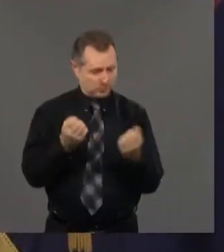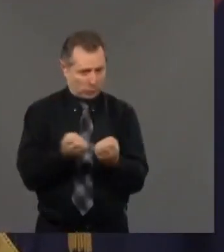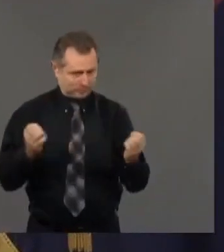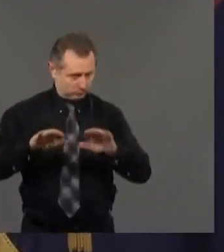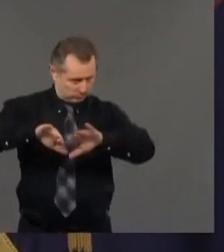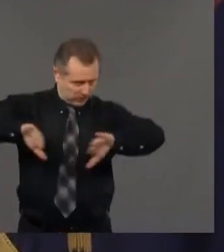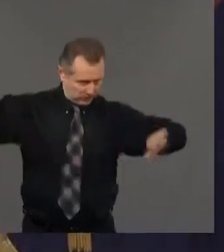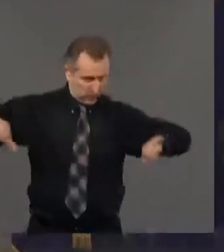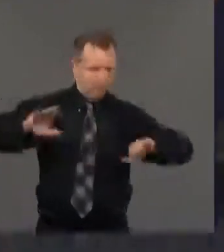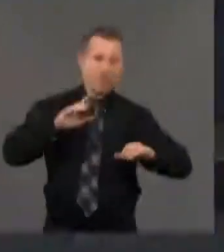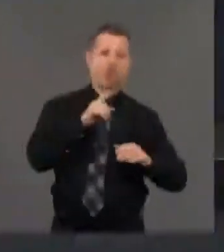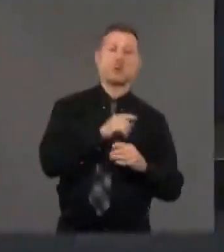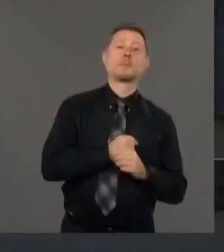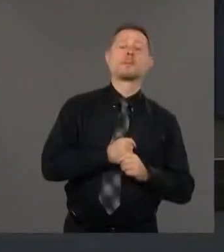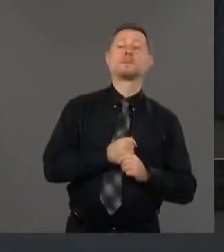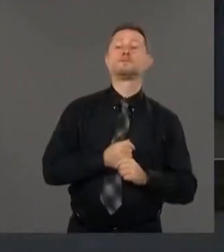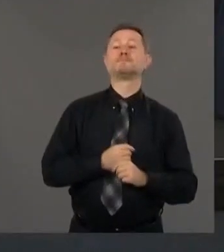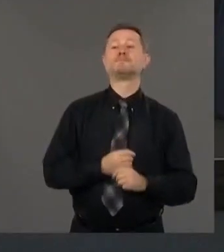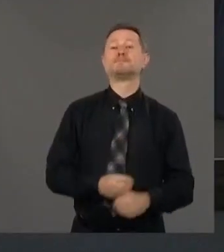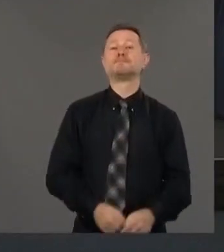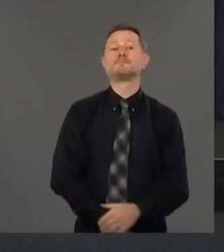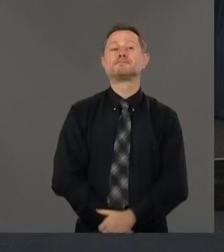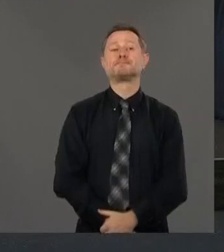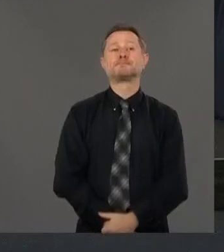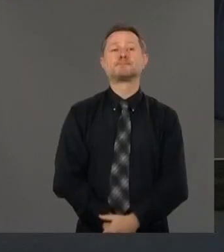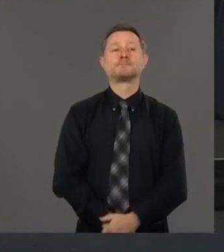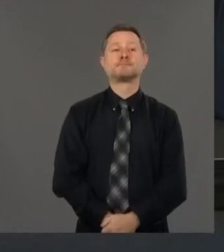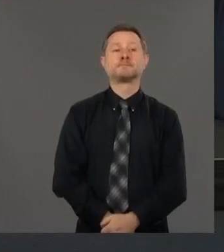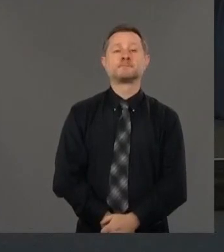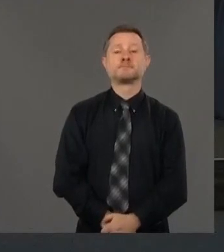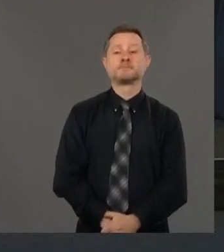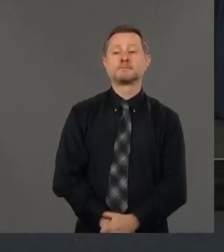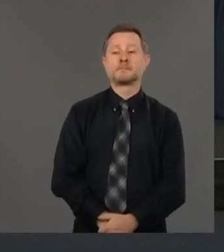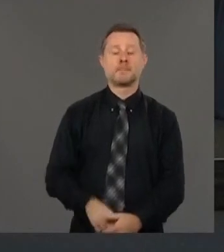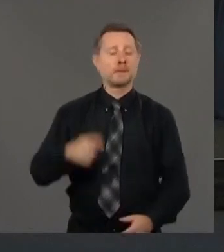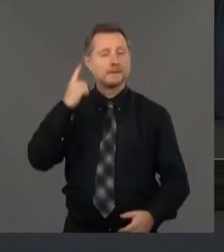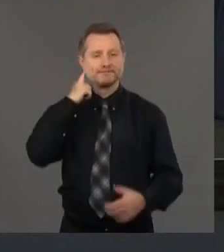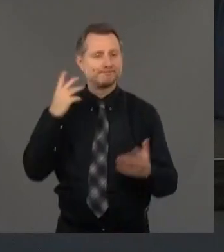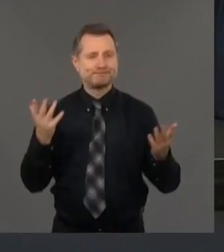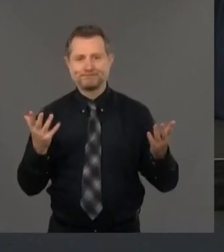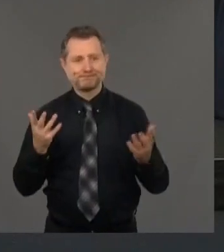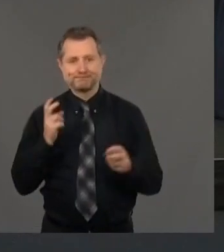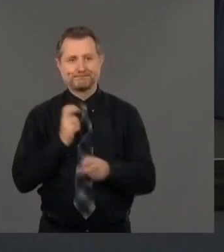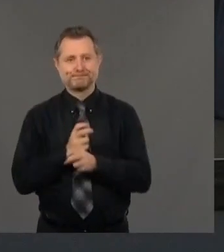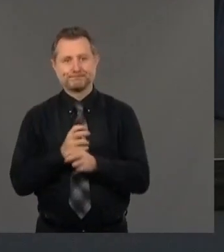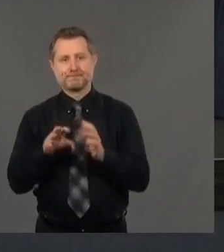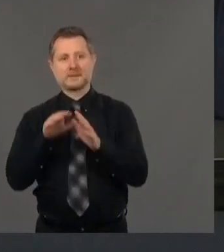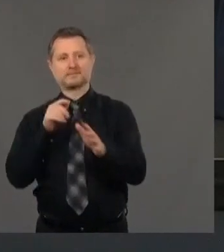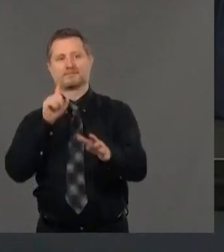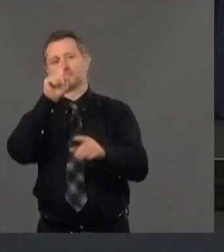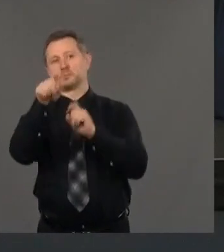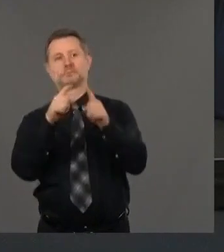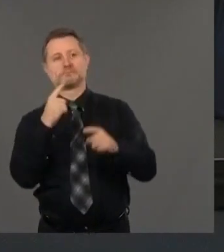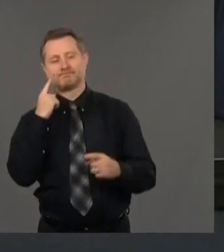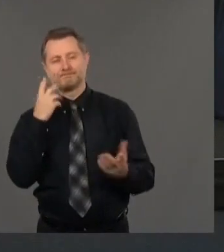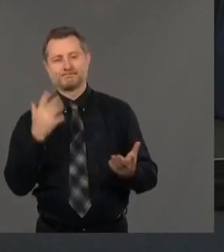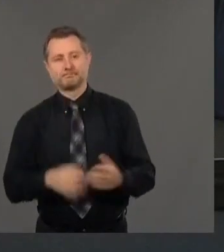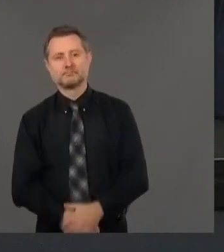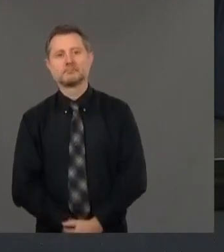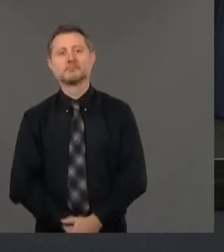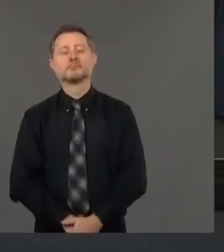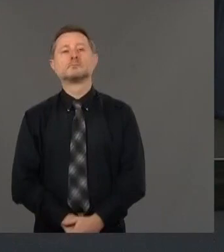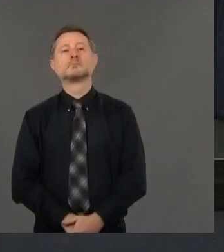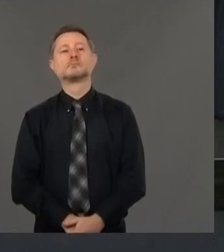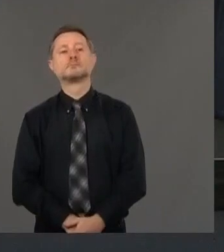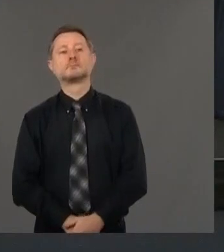PPE. Governor, Christie would like to suggest two things. What is your response to seeing the 0 deaths in New York City for 24 hours? It